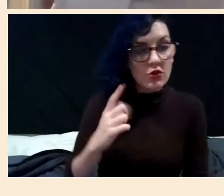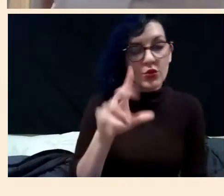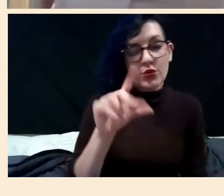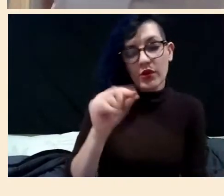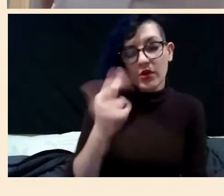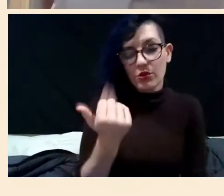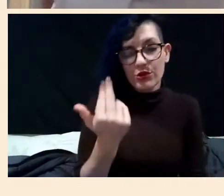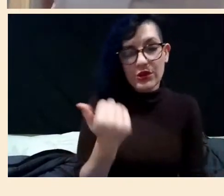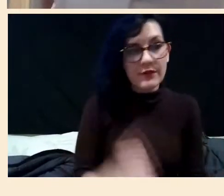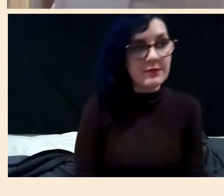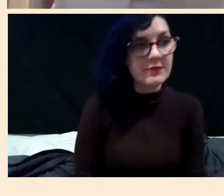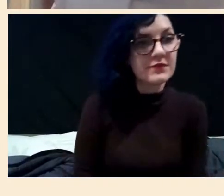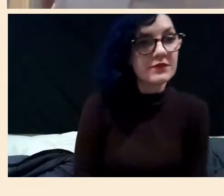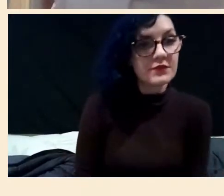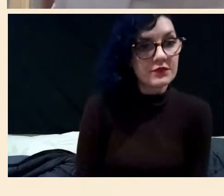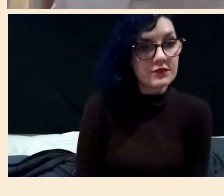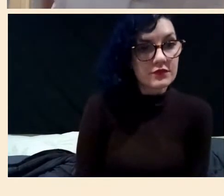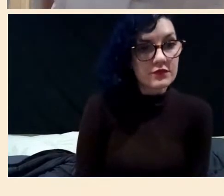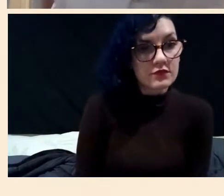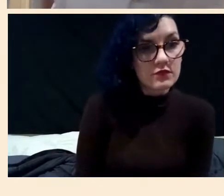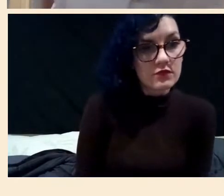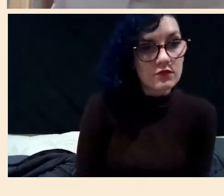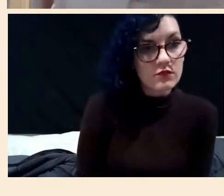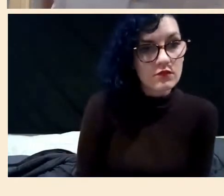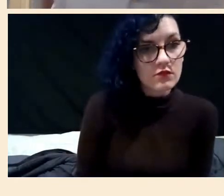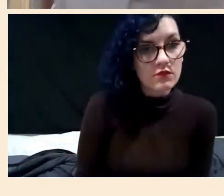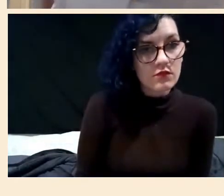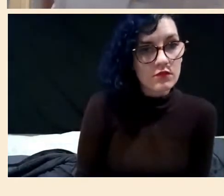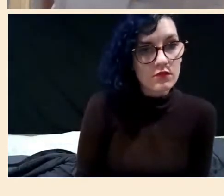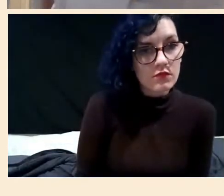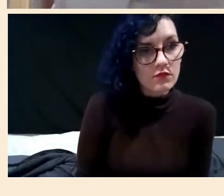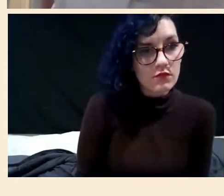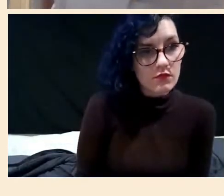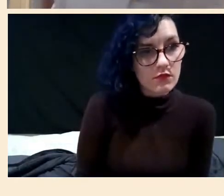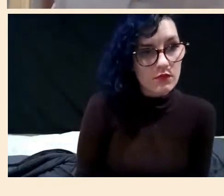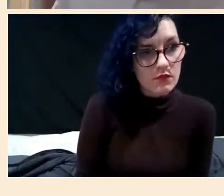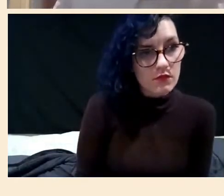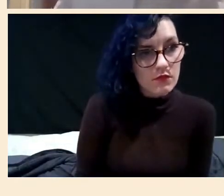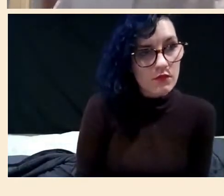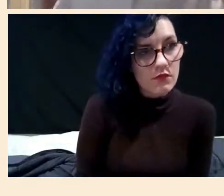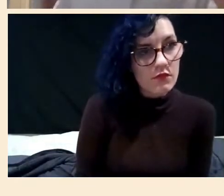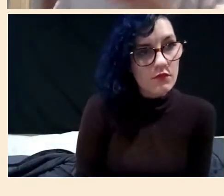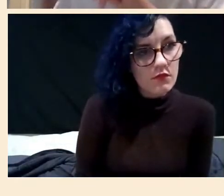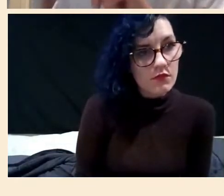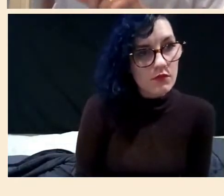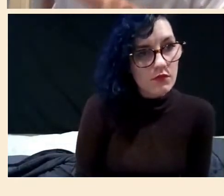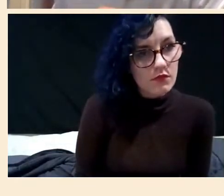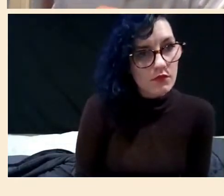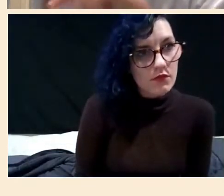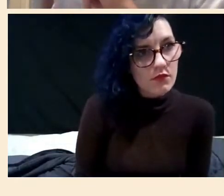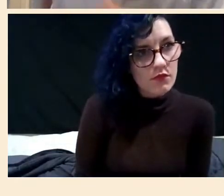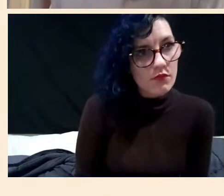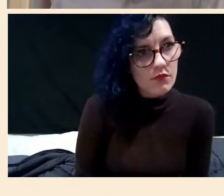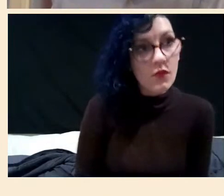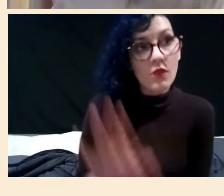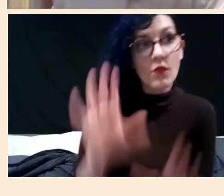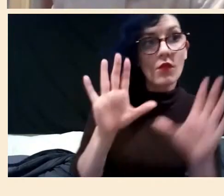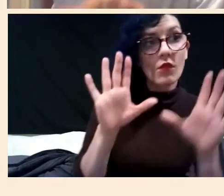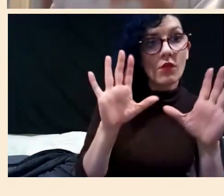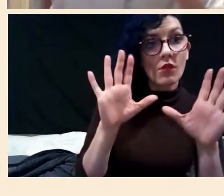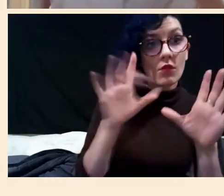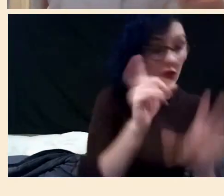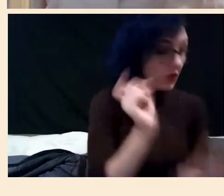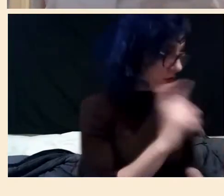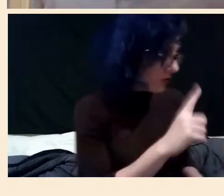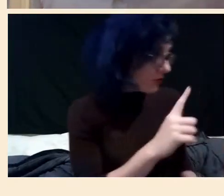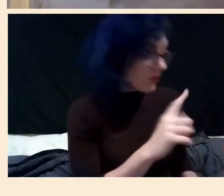All right, and your question for Senator Thatcher Yes, thank you. Oh, hold on. Okay, in a free speech pass, so you'll